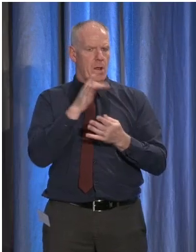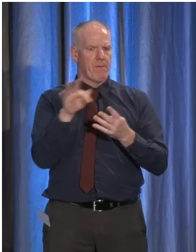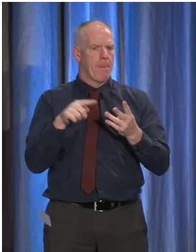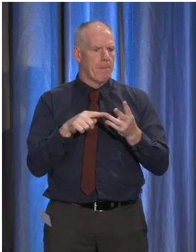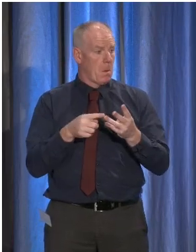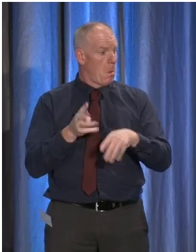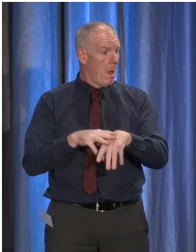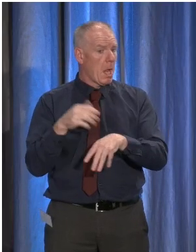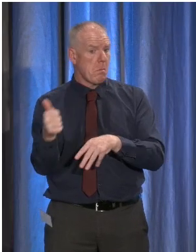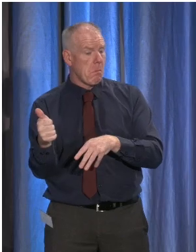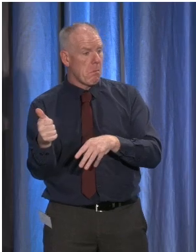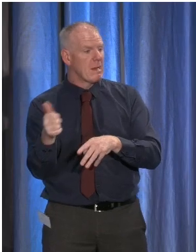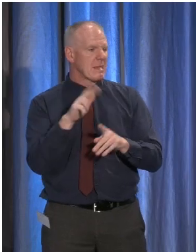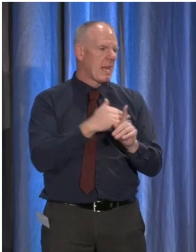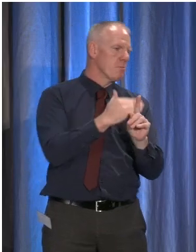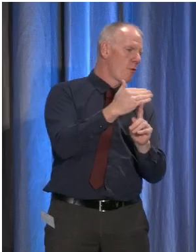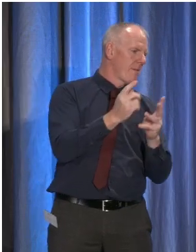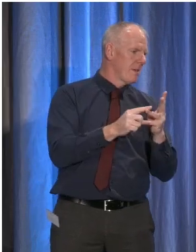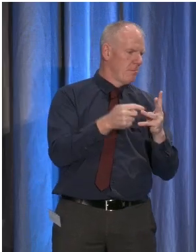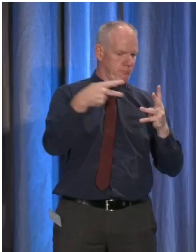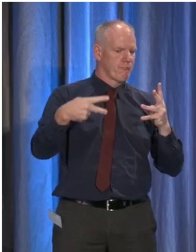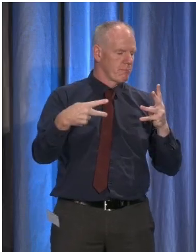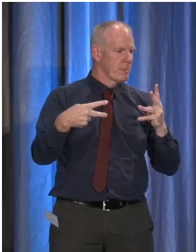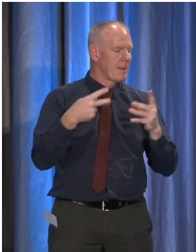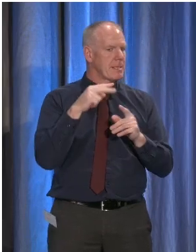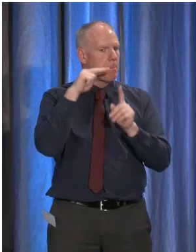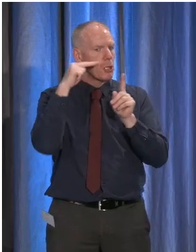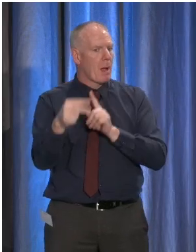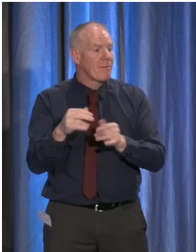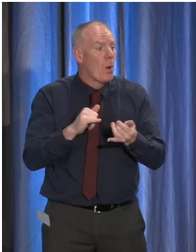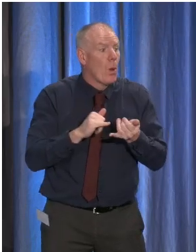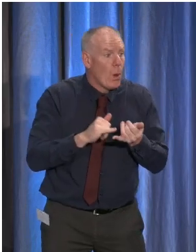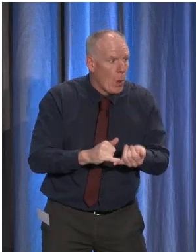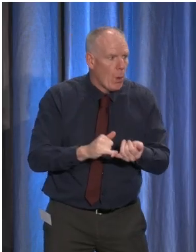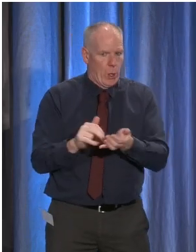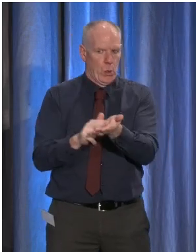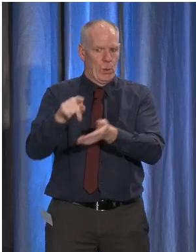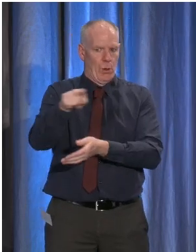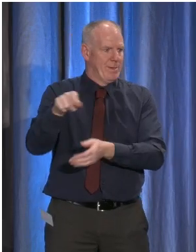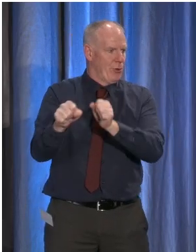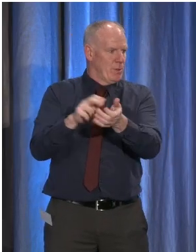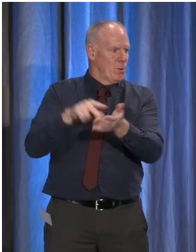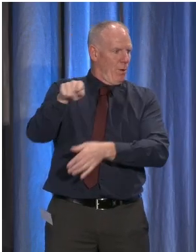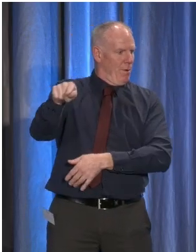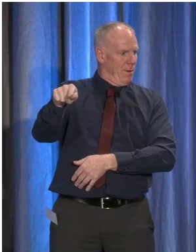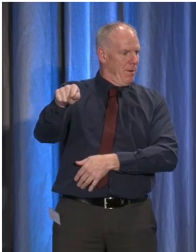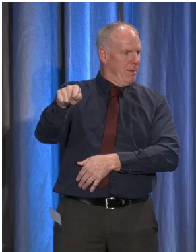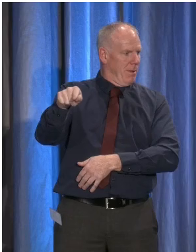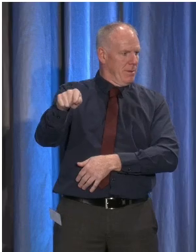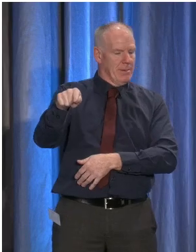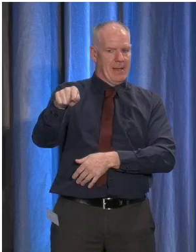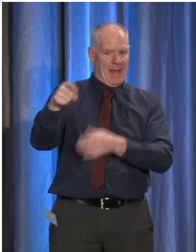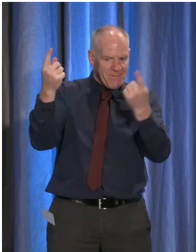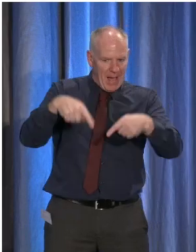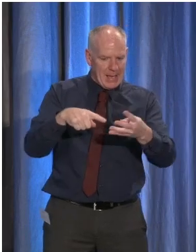was working well and what could improve. And remember, this is from the perception of beneficiaries themselves. And finally,